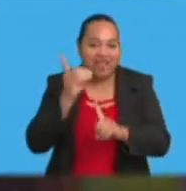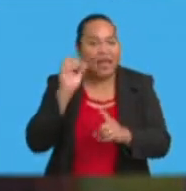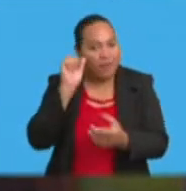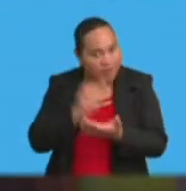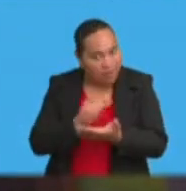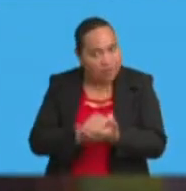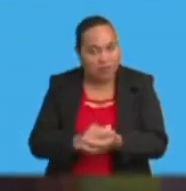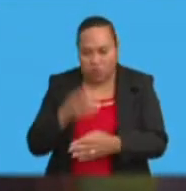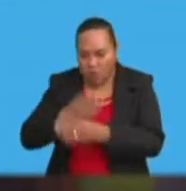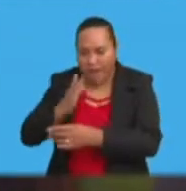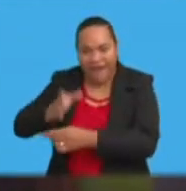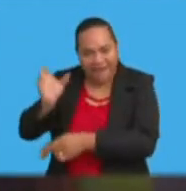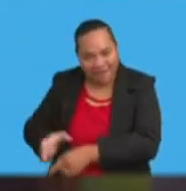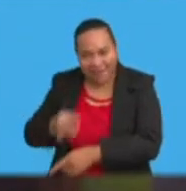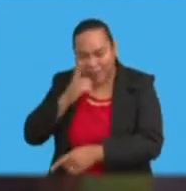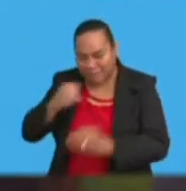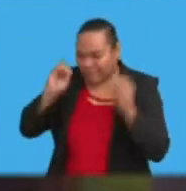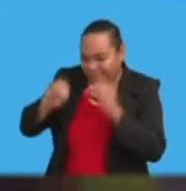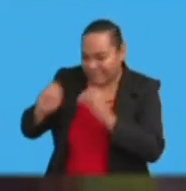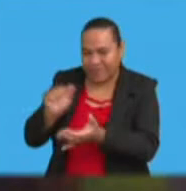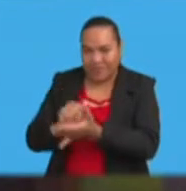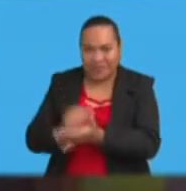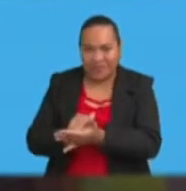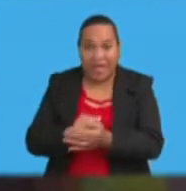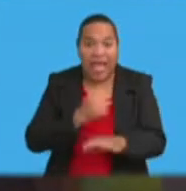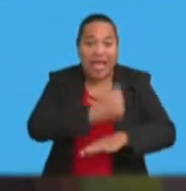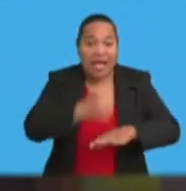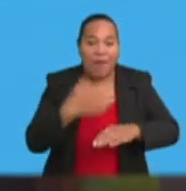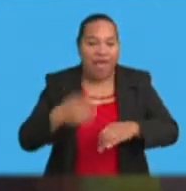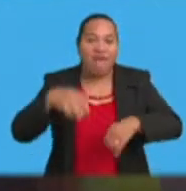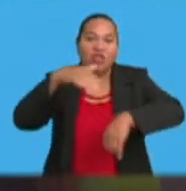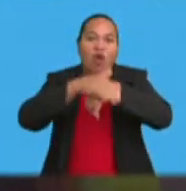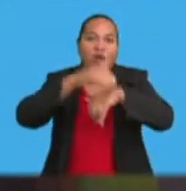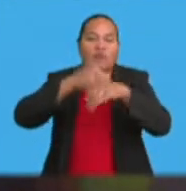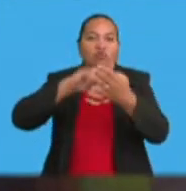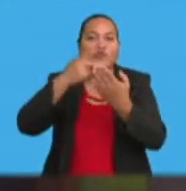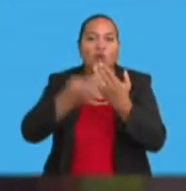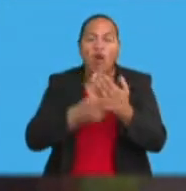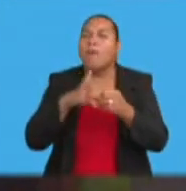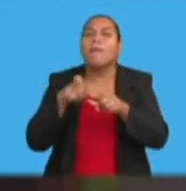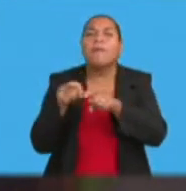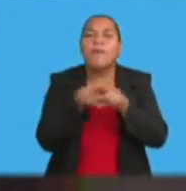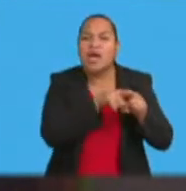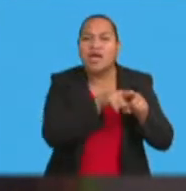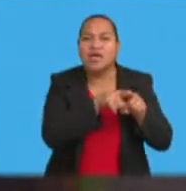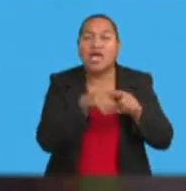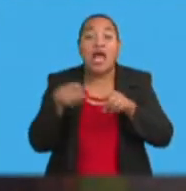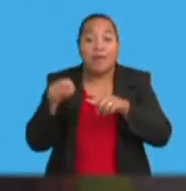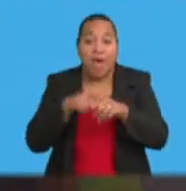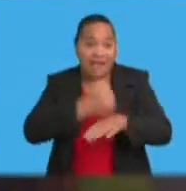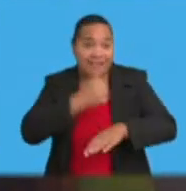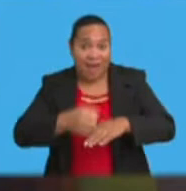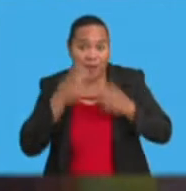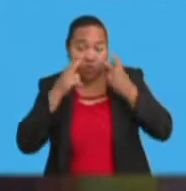of workforce. Government has also put in place the Toppers program. What is the Toppers program? The Toppers program is basically government is looking